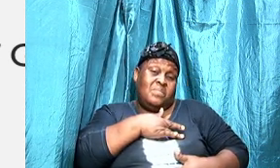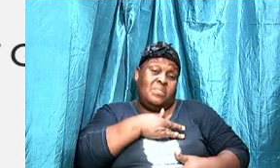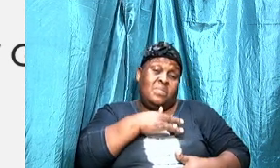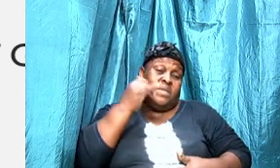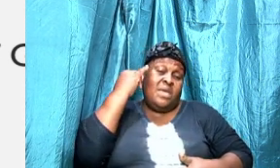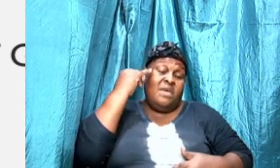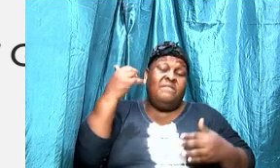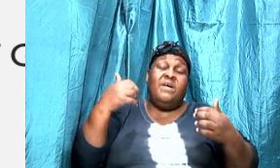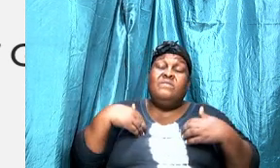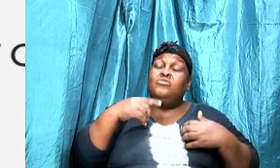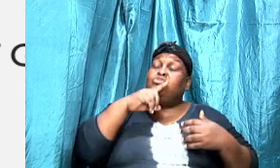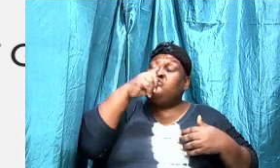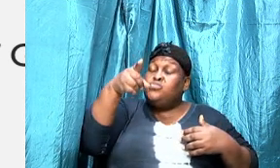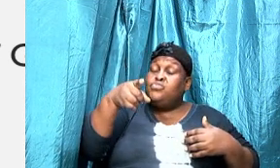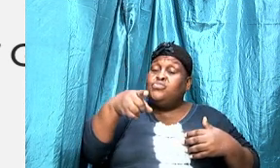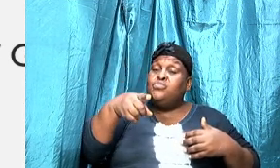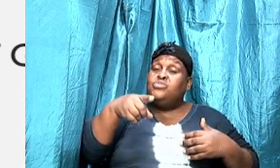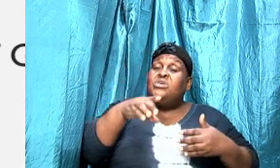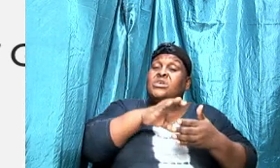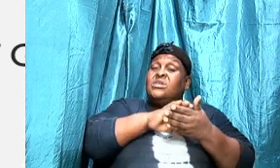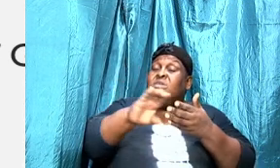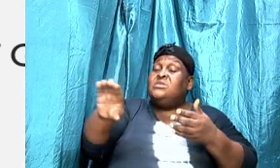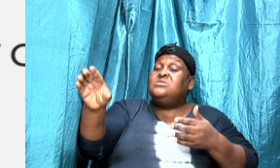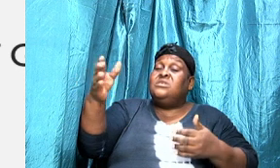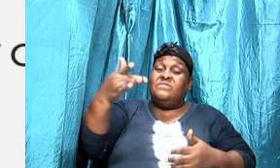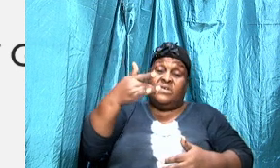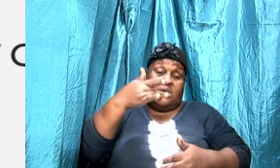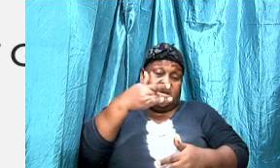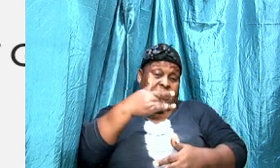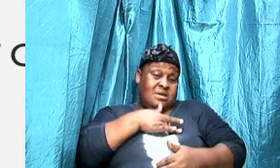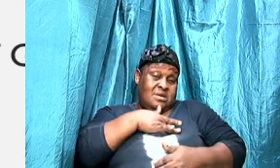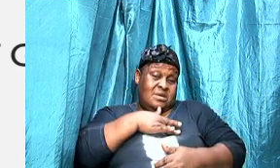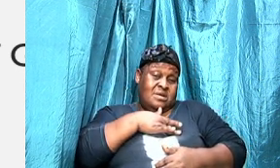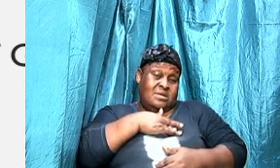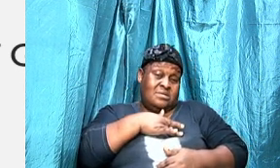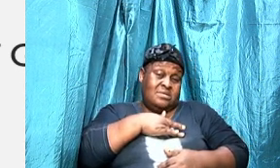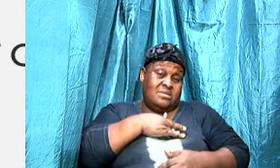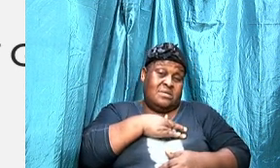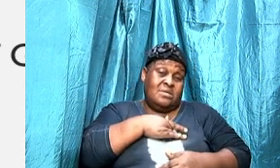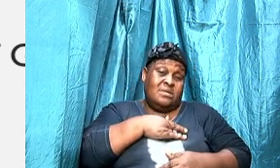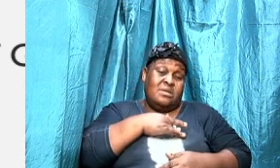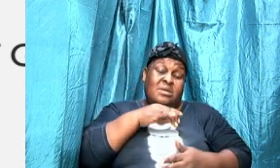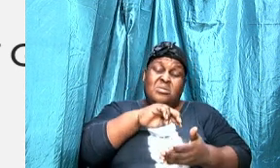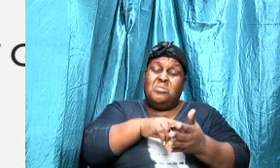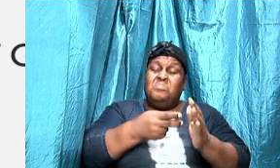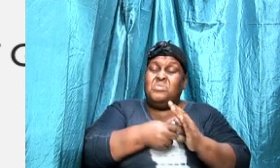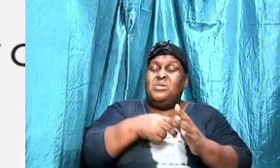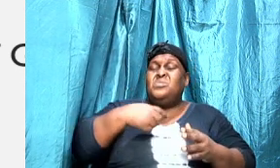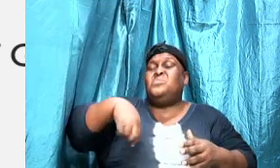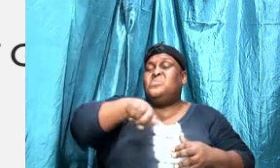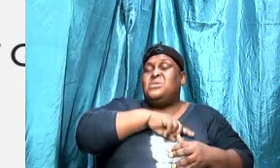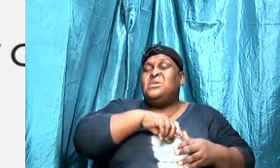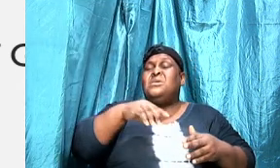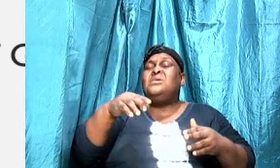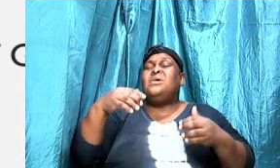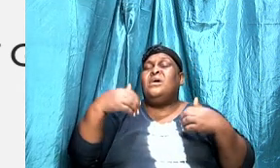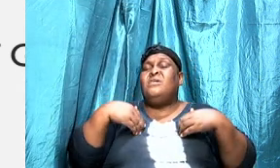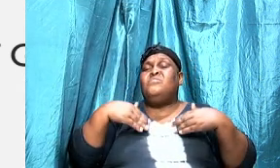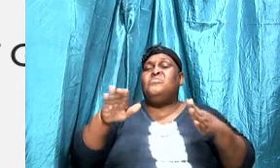heart, then what it means is that we will have praise of God and not of